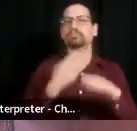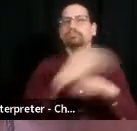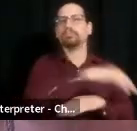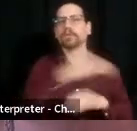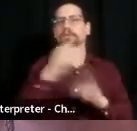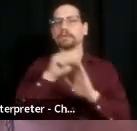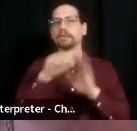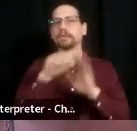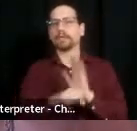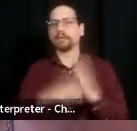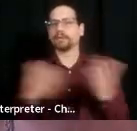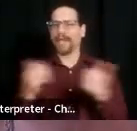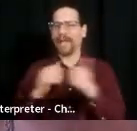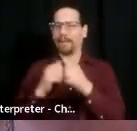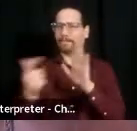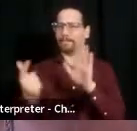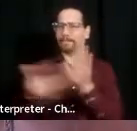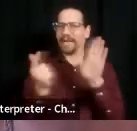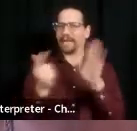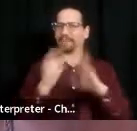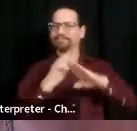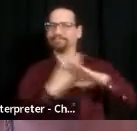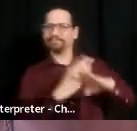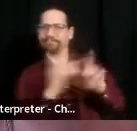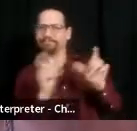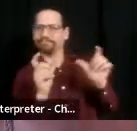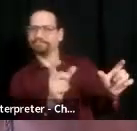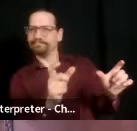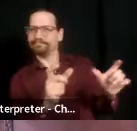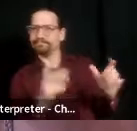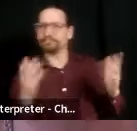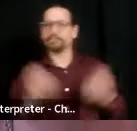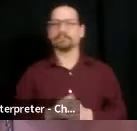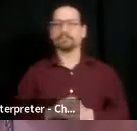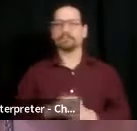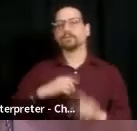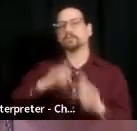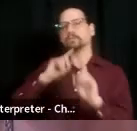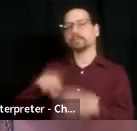happen. We understand that that's a possibility. We've talked to the Colonel about that. We'll